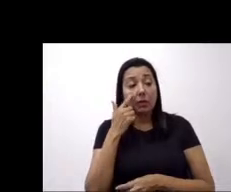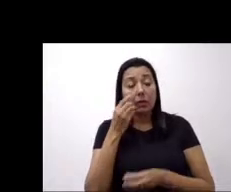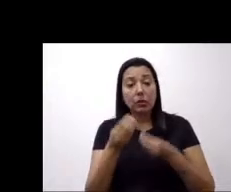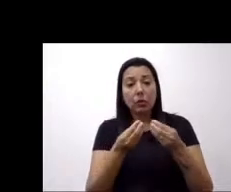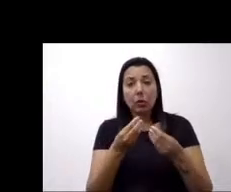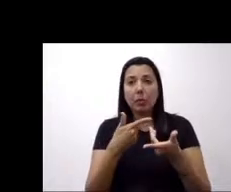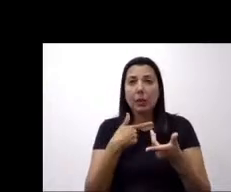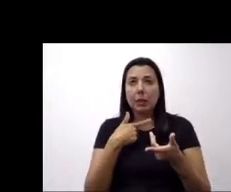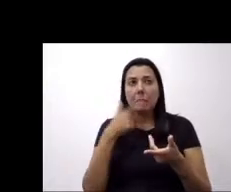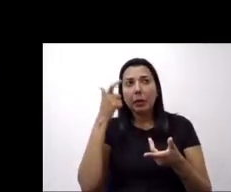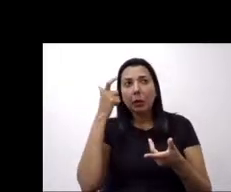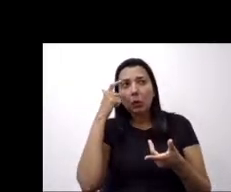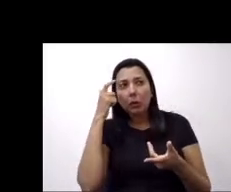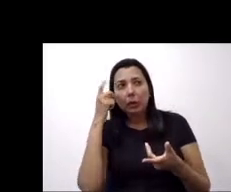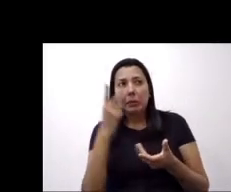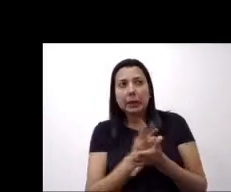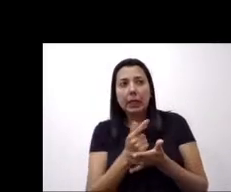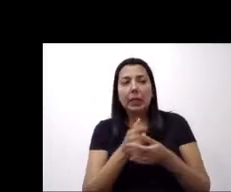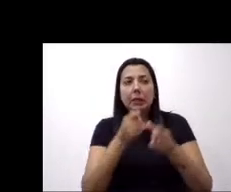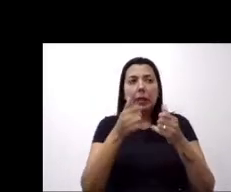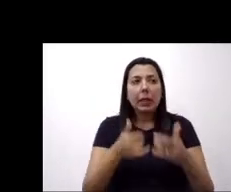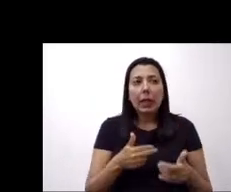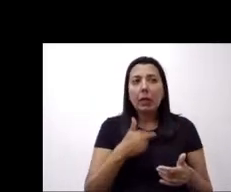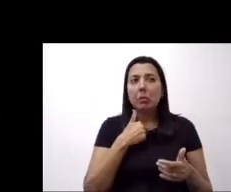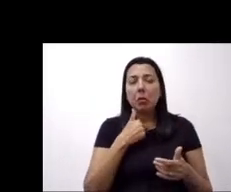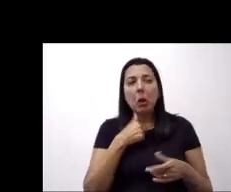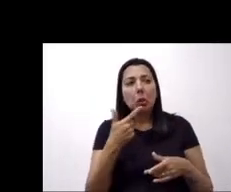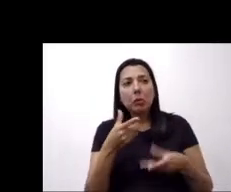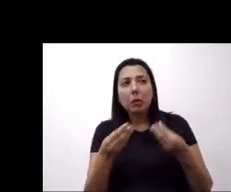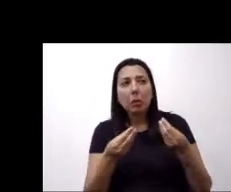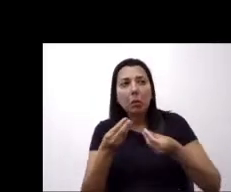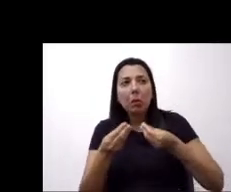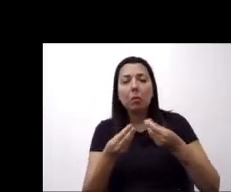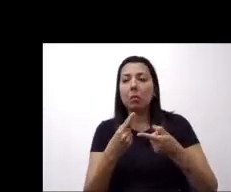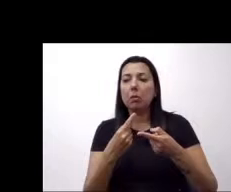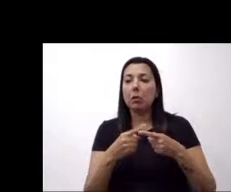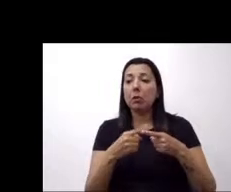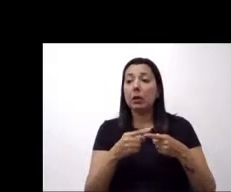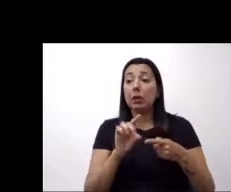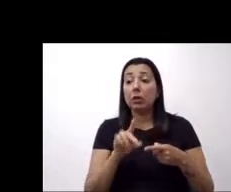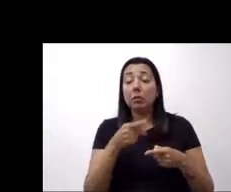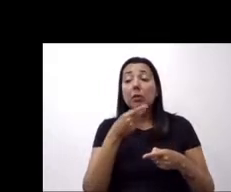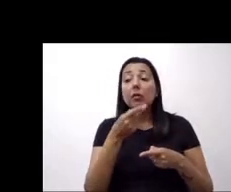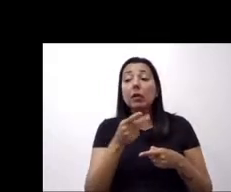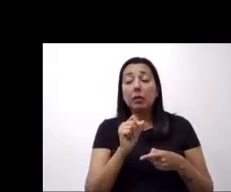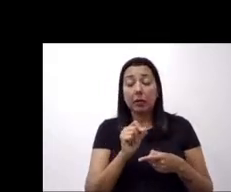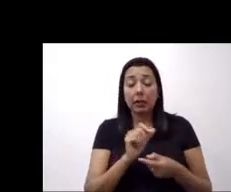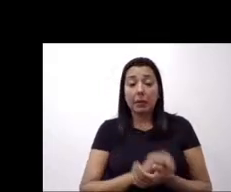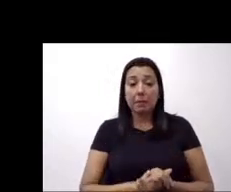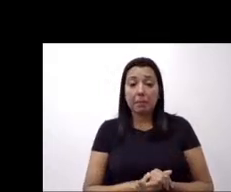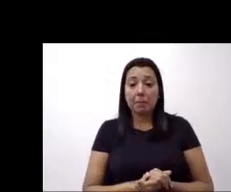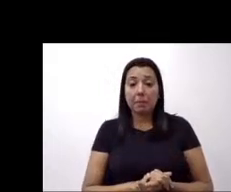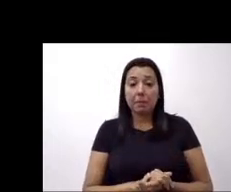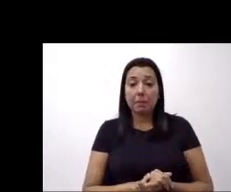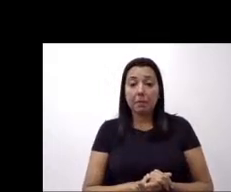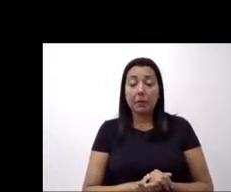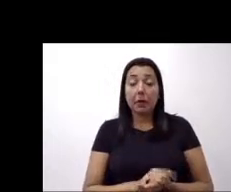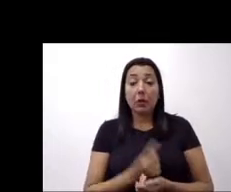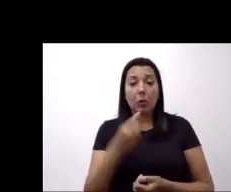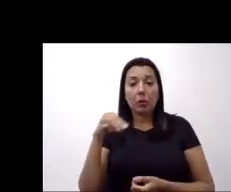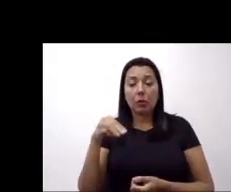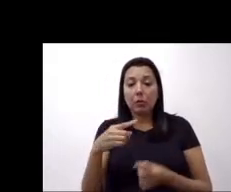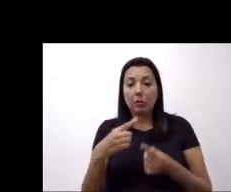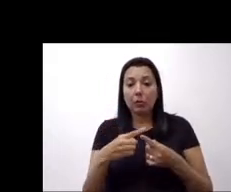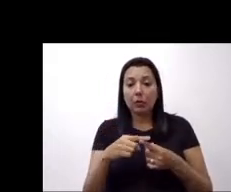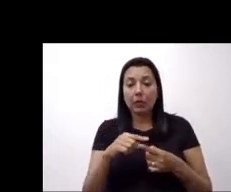explain. What is it? It's just to tell you that in very 1 minute, because I don't have time to enter